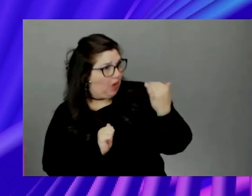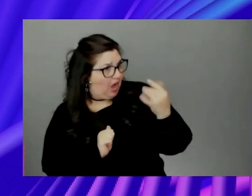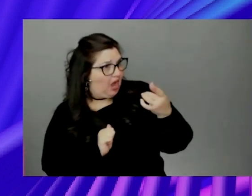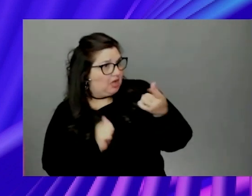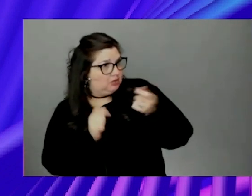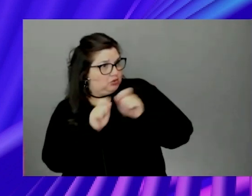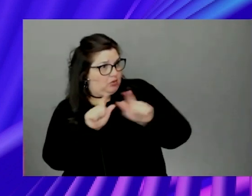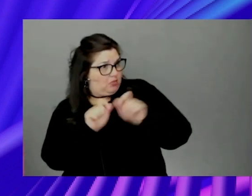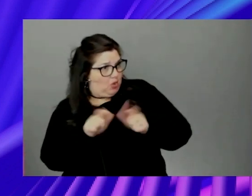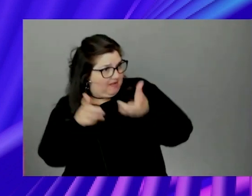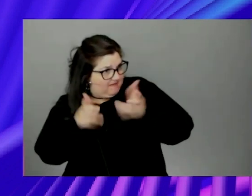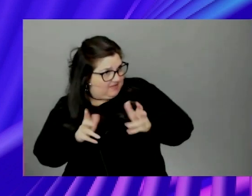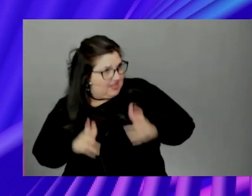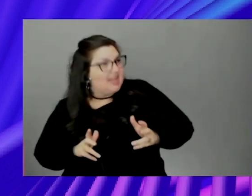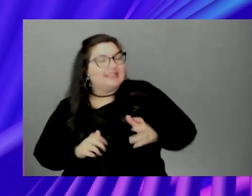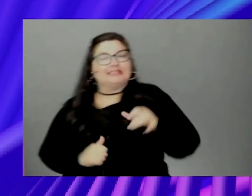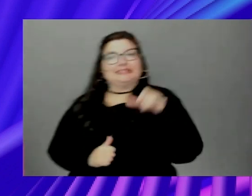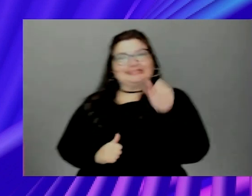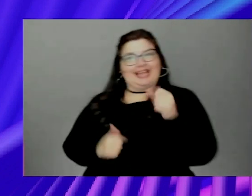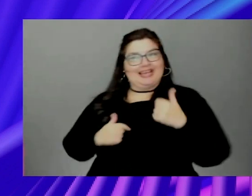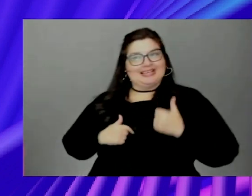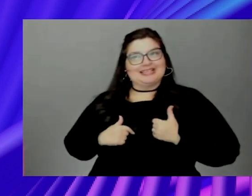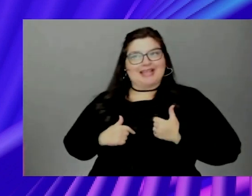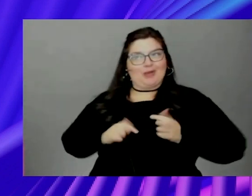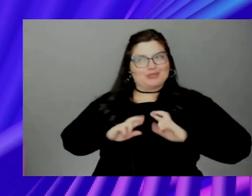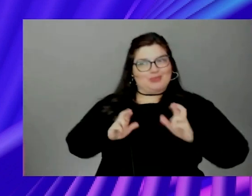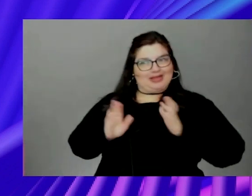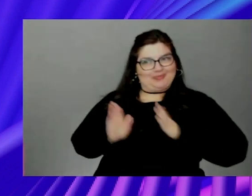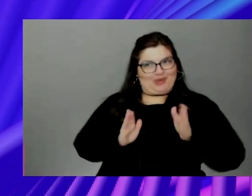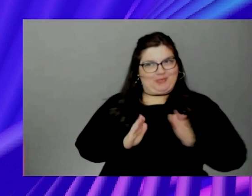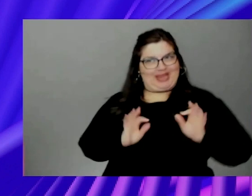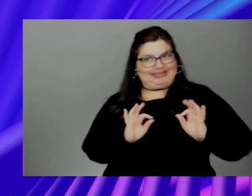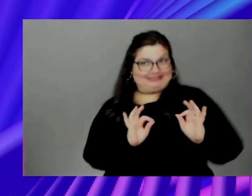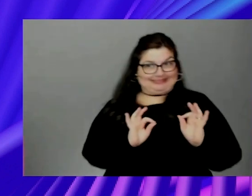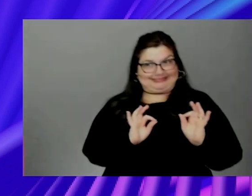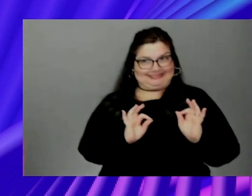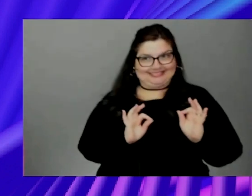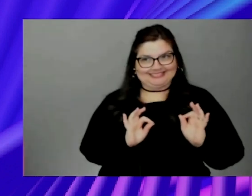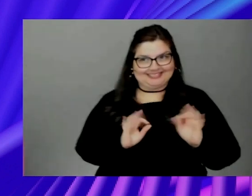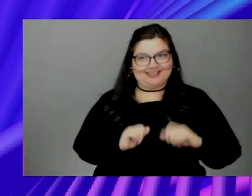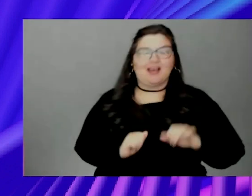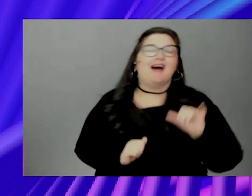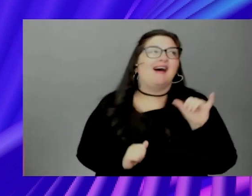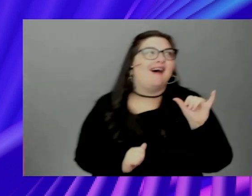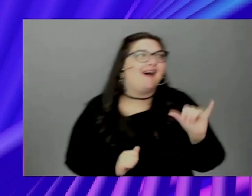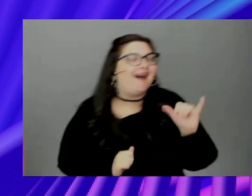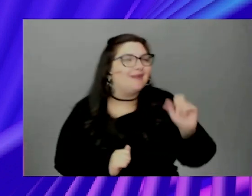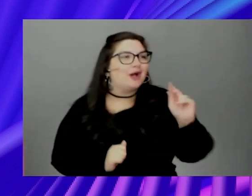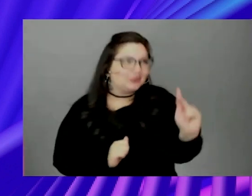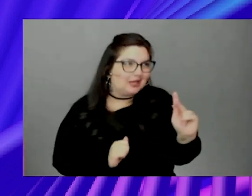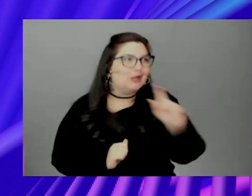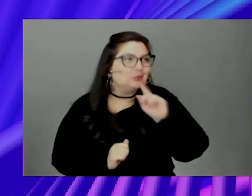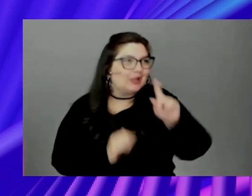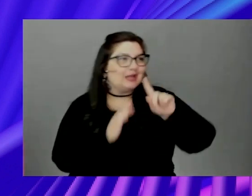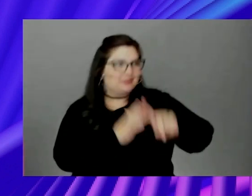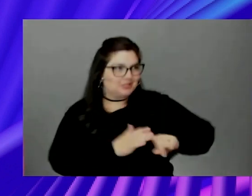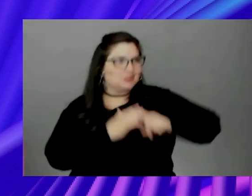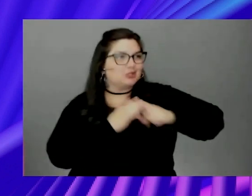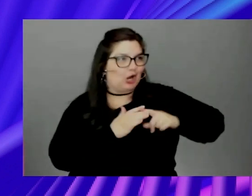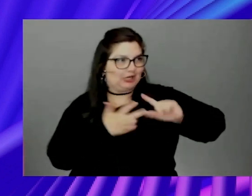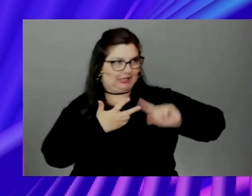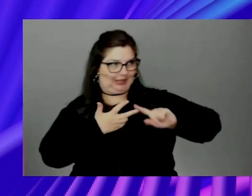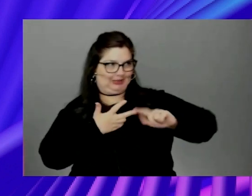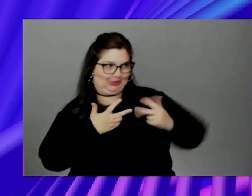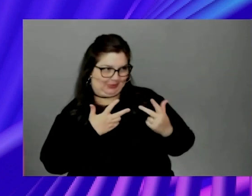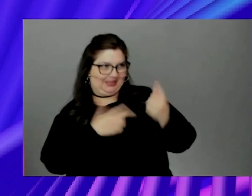I was coming in prepared. This is me on the prepared phase. Okay. So really we would be starting at 3. All right.